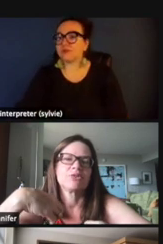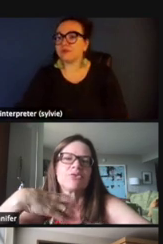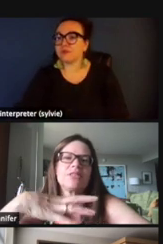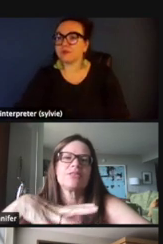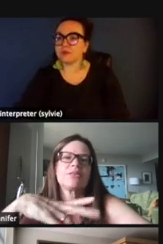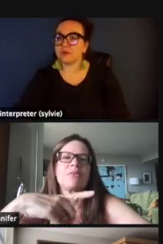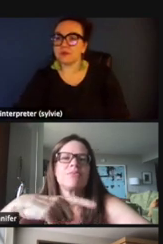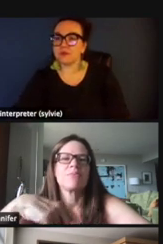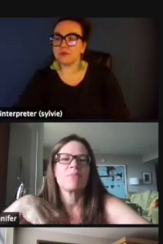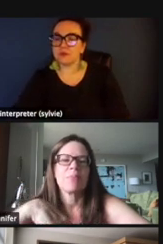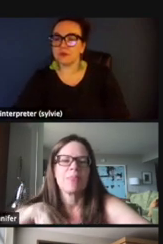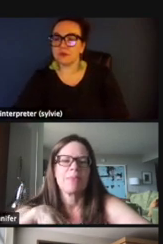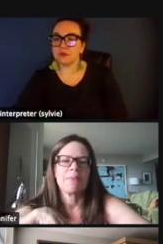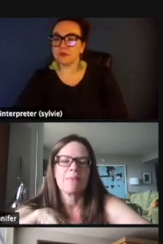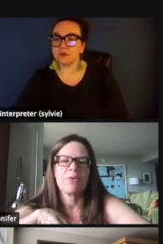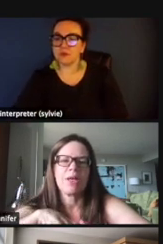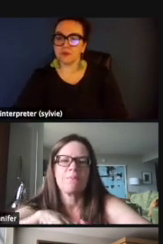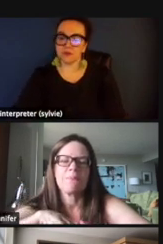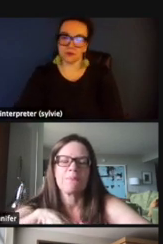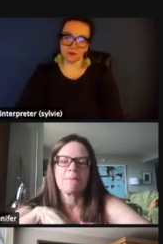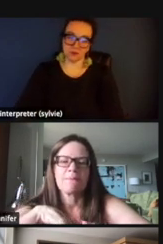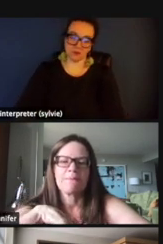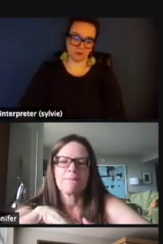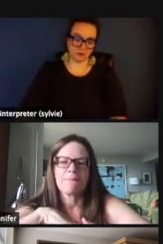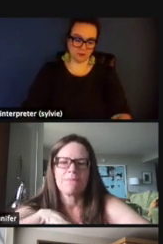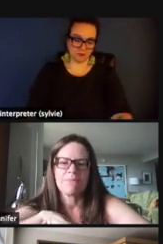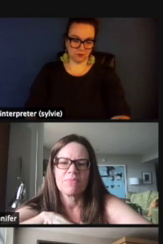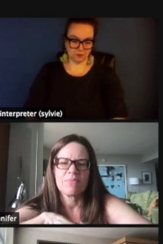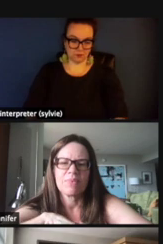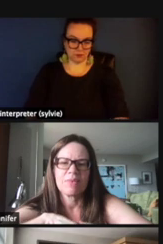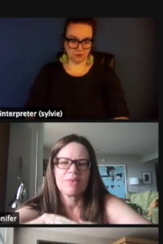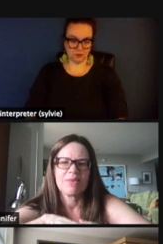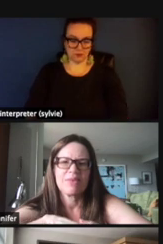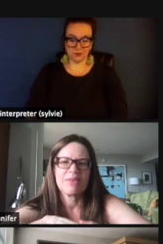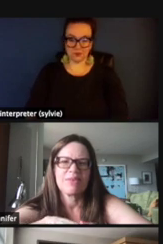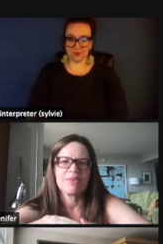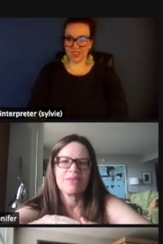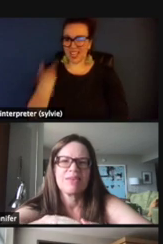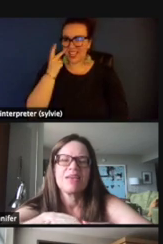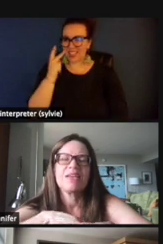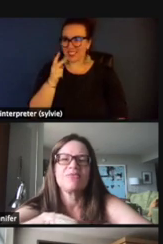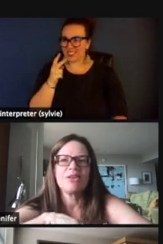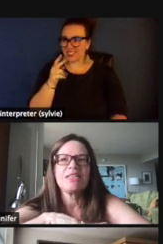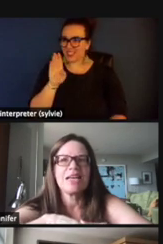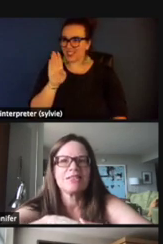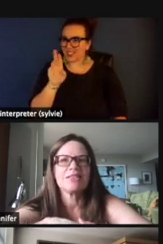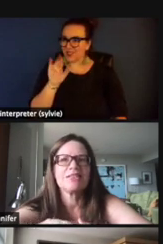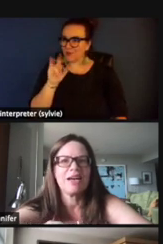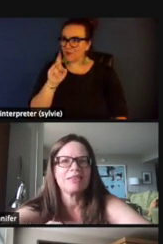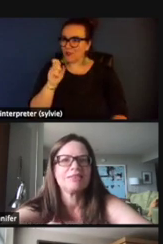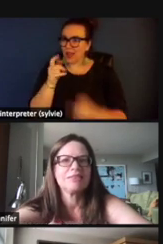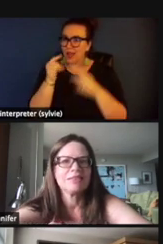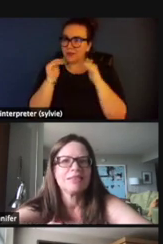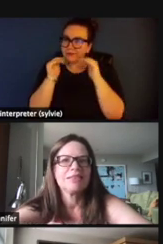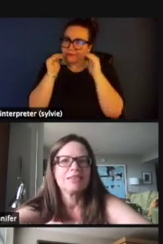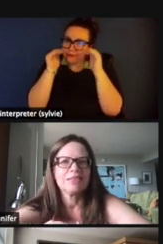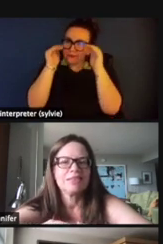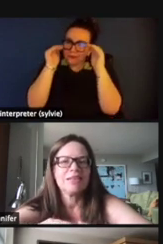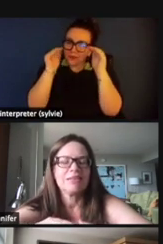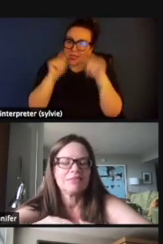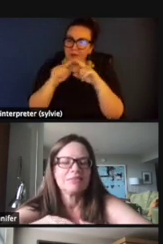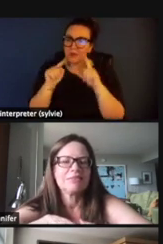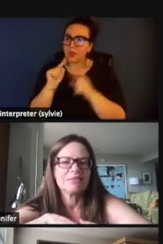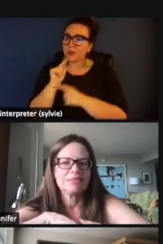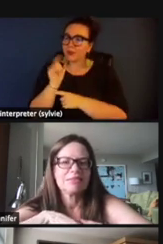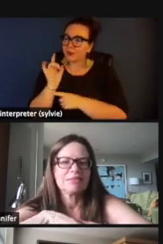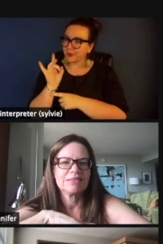Okay. So this, again, I see it brought the bride to tears, but it's very intense. It's very intense, yes. Yeah.